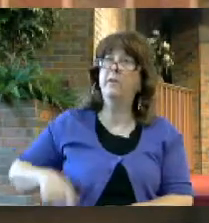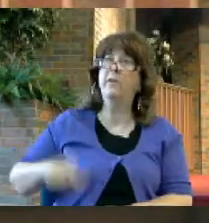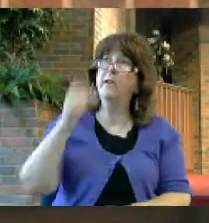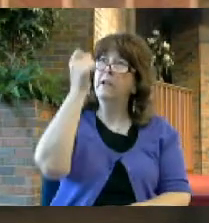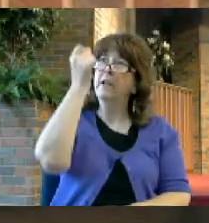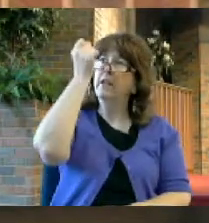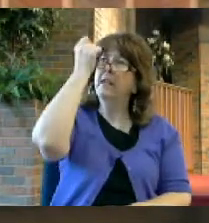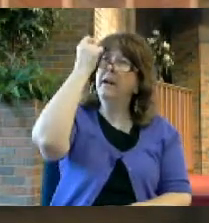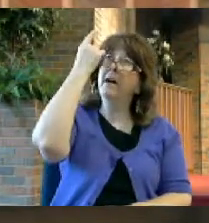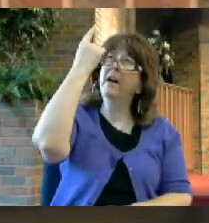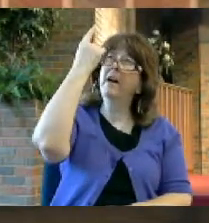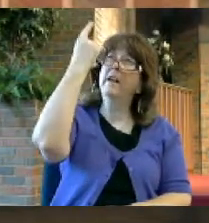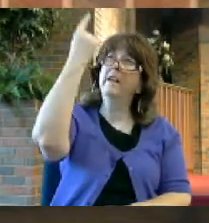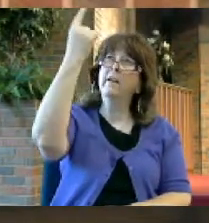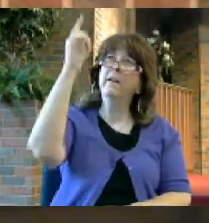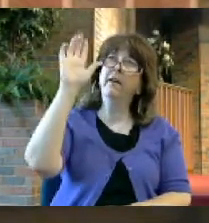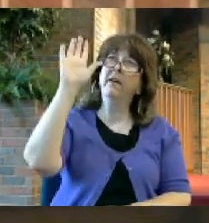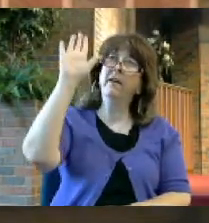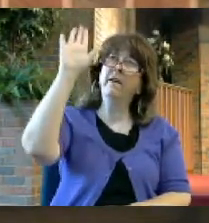Lord,